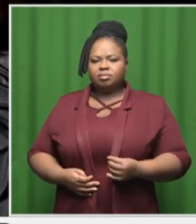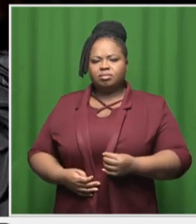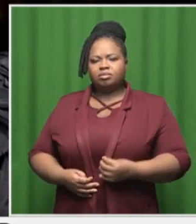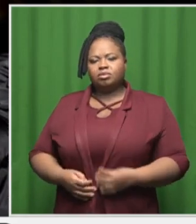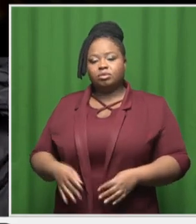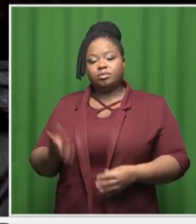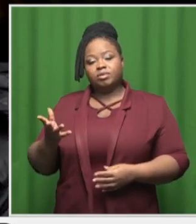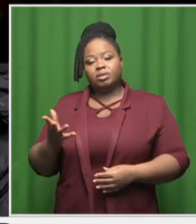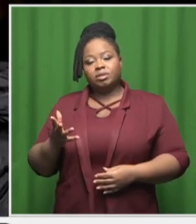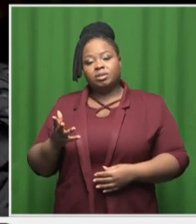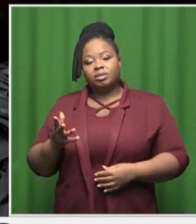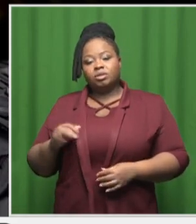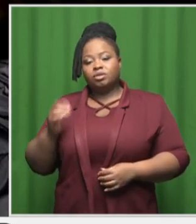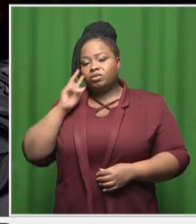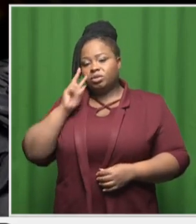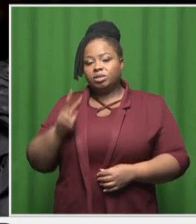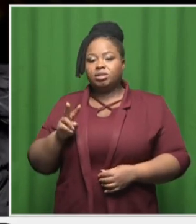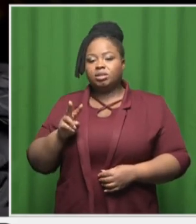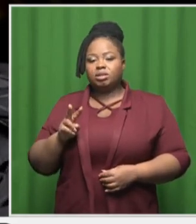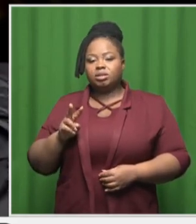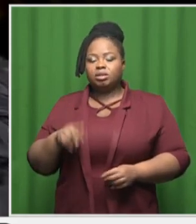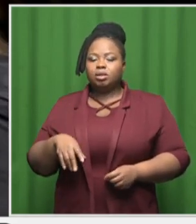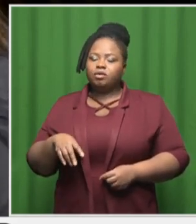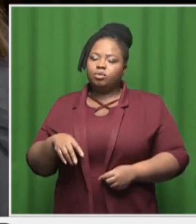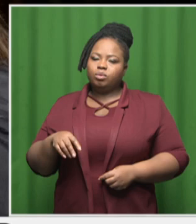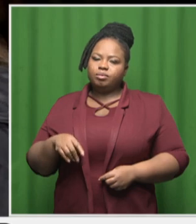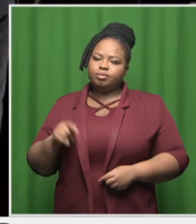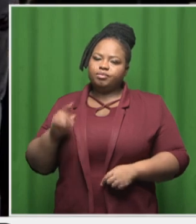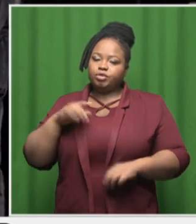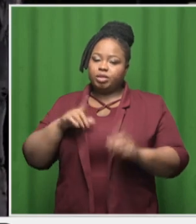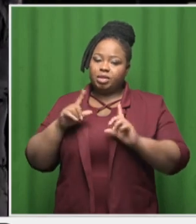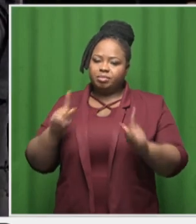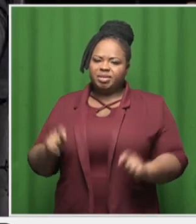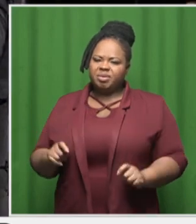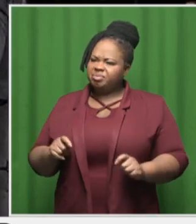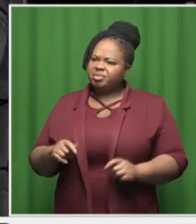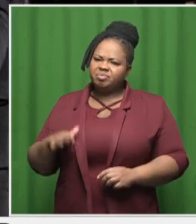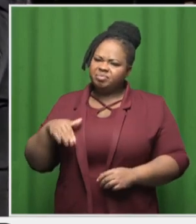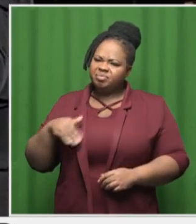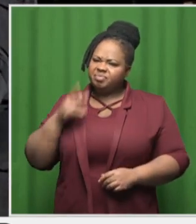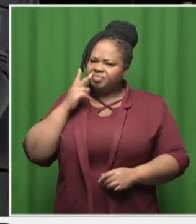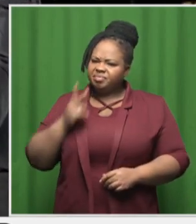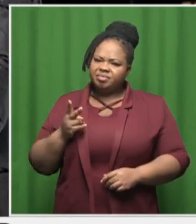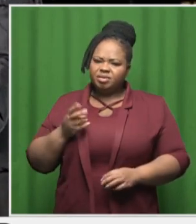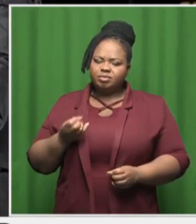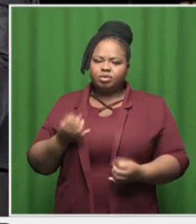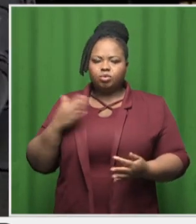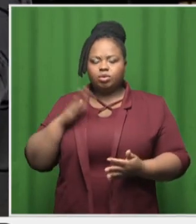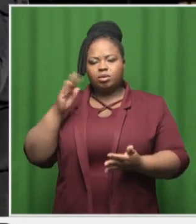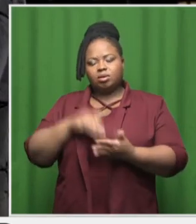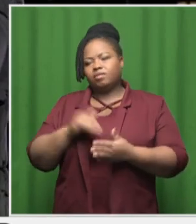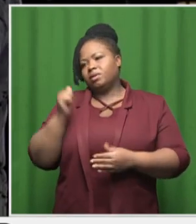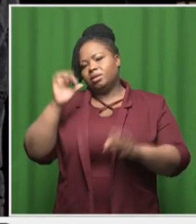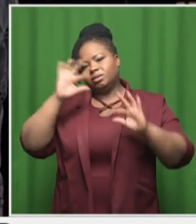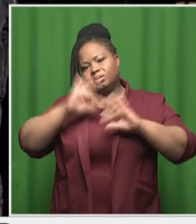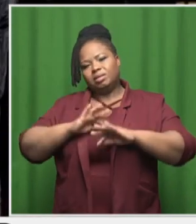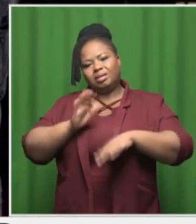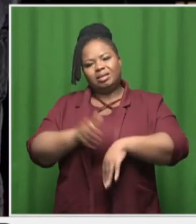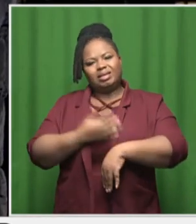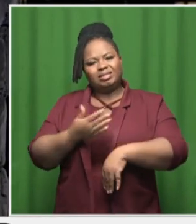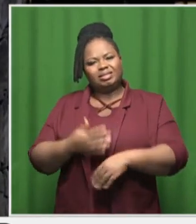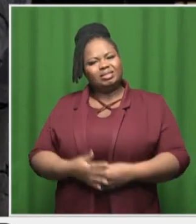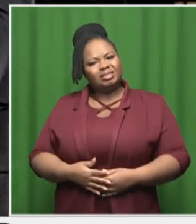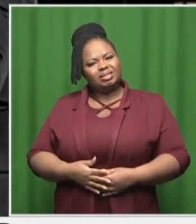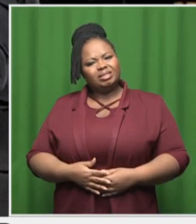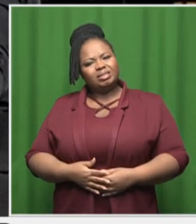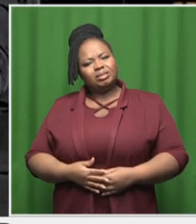moment. You know, if we have to look at it sort of from a bit of a critical eye, I sort of haven't really seen much around. Look, we only arrived late last night, but I haven't seen